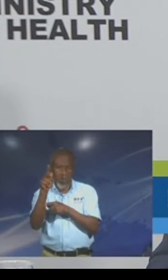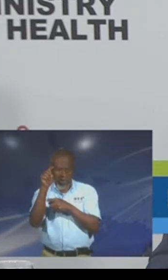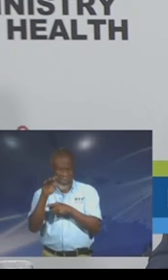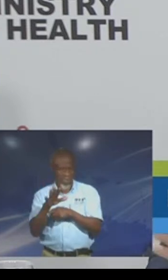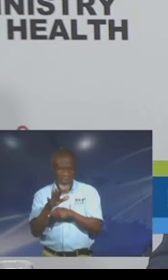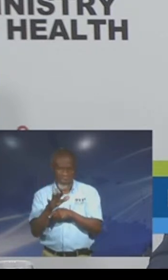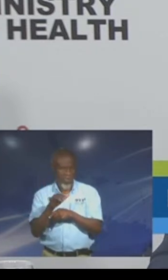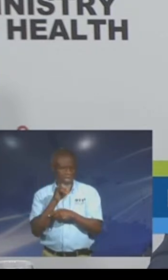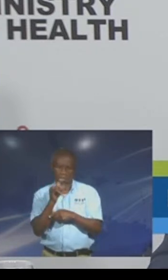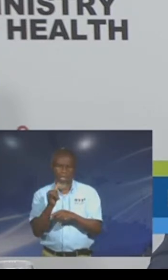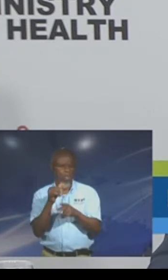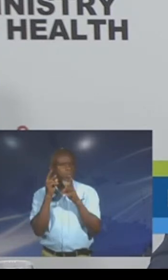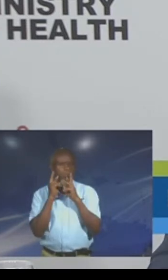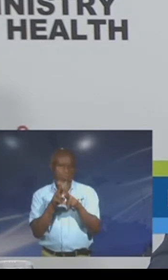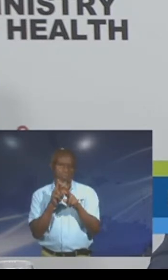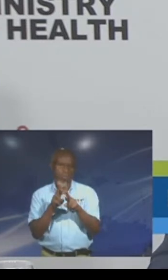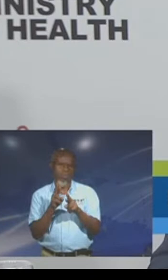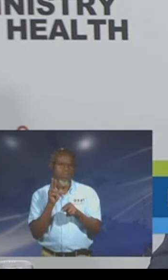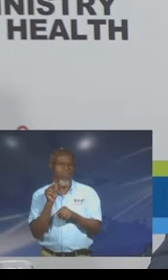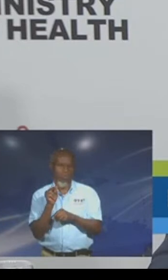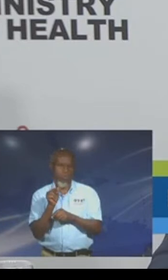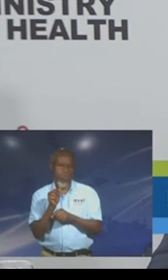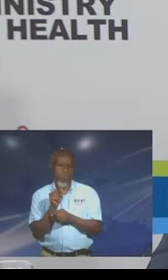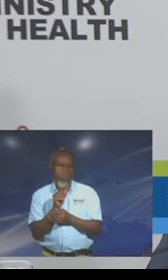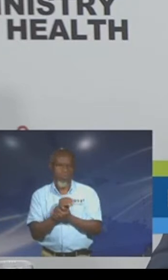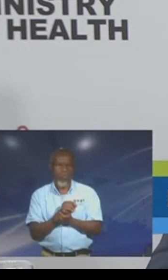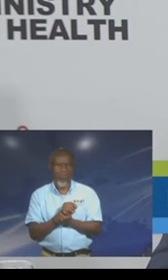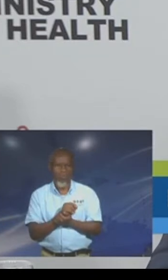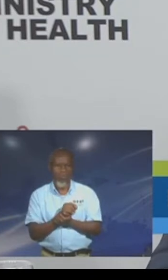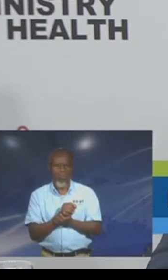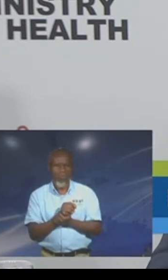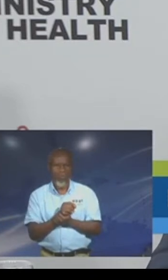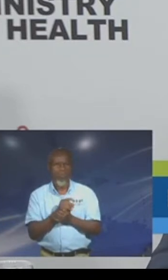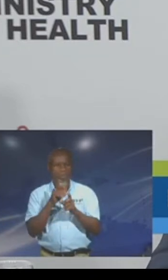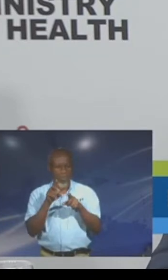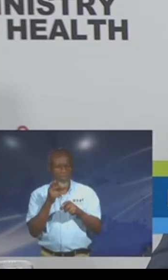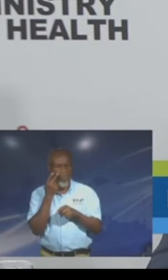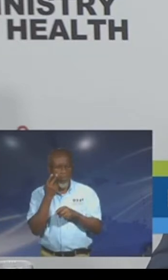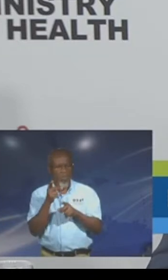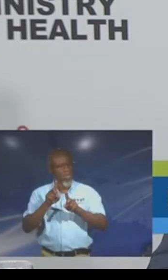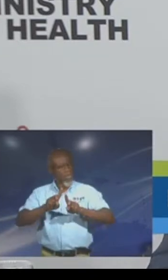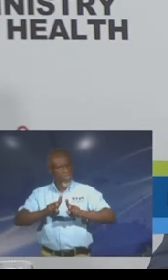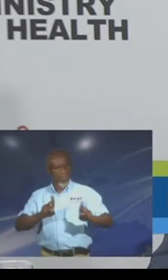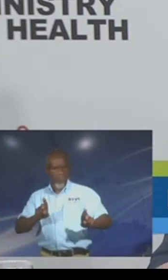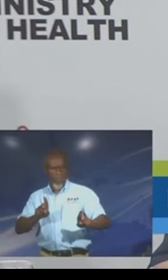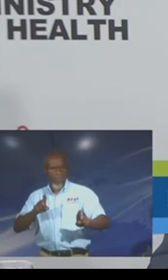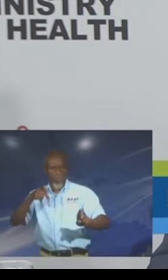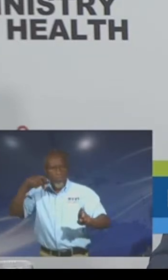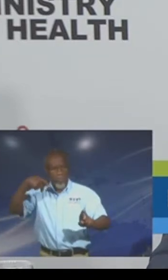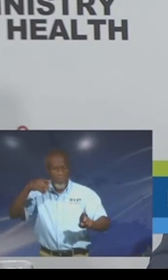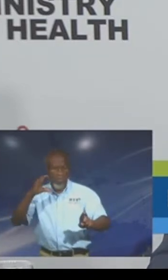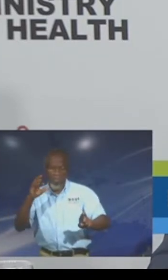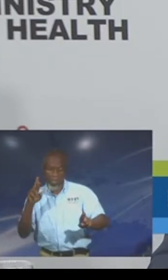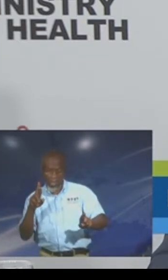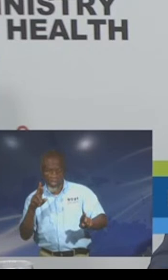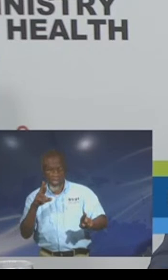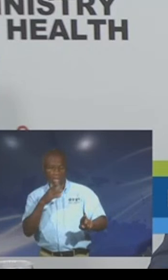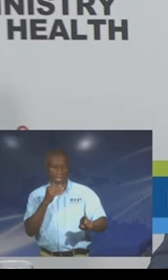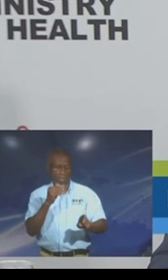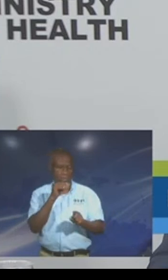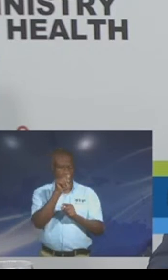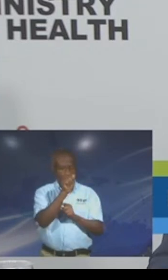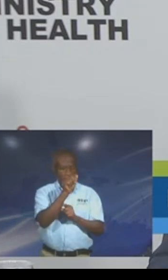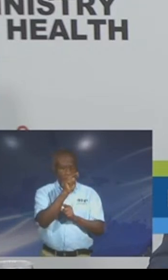So let's make that distinction, right? Yeah. So the self-test is not